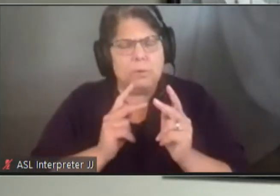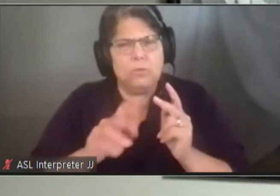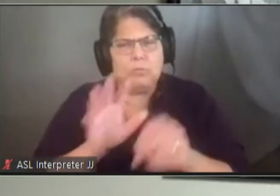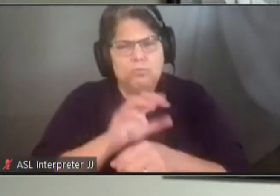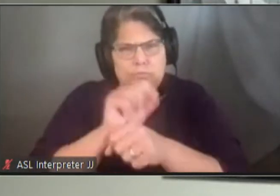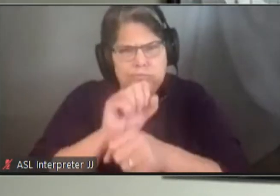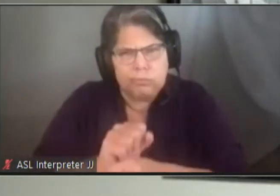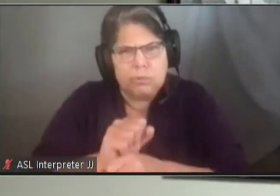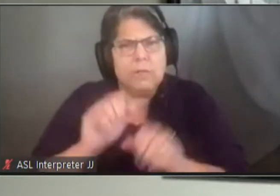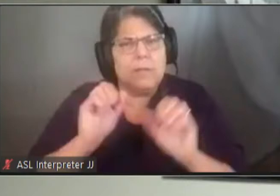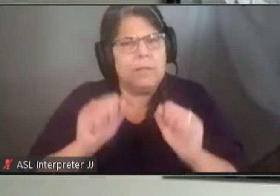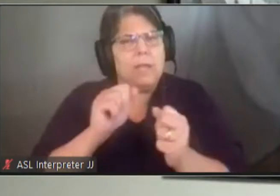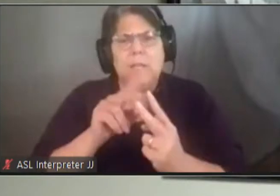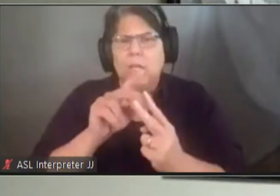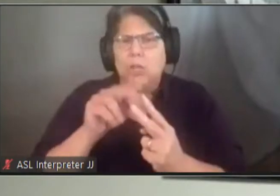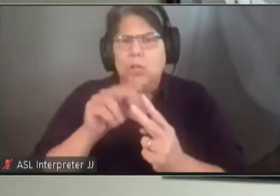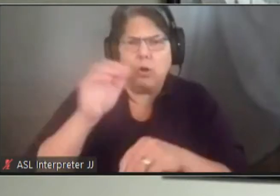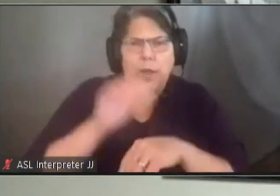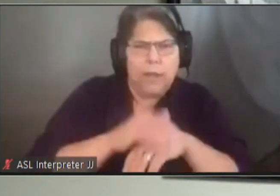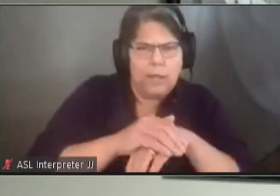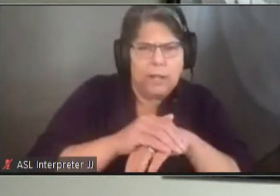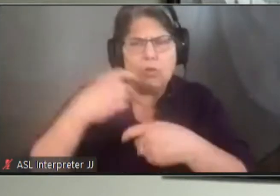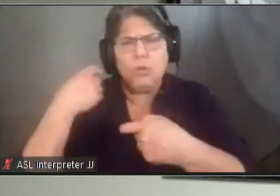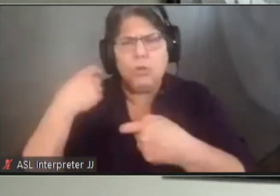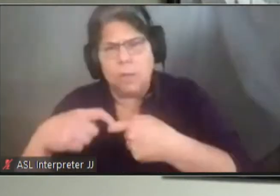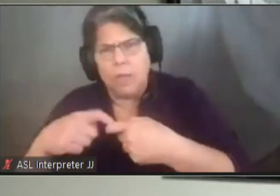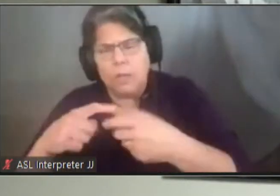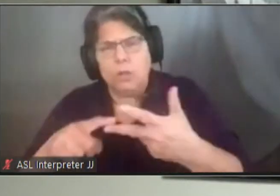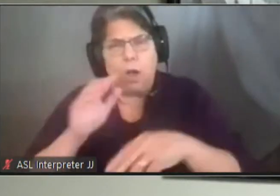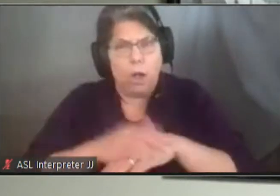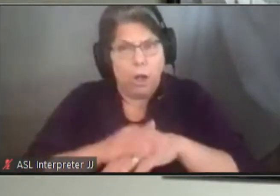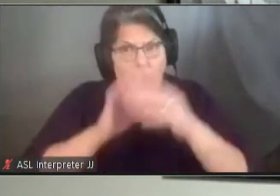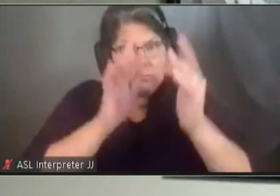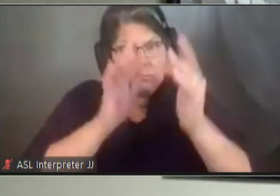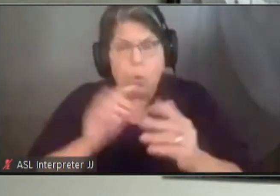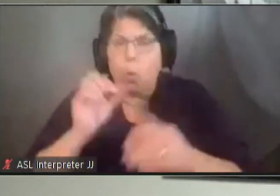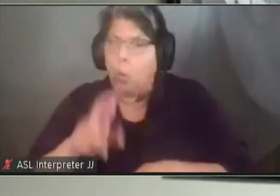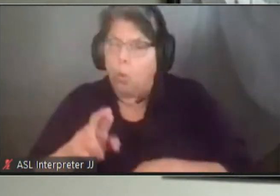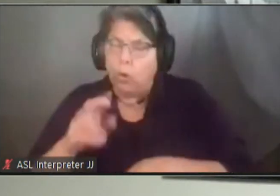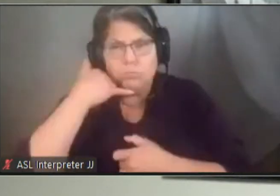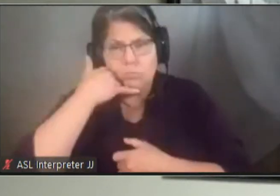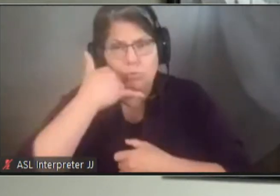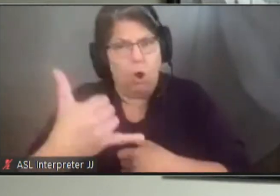Spanish, online or by telephone. There's still some